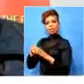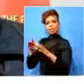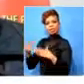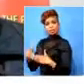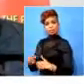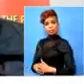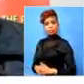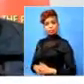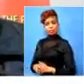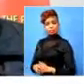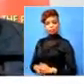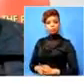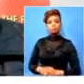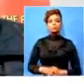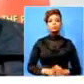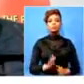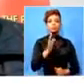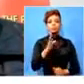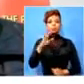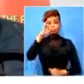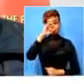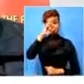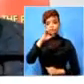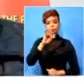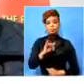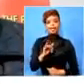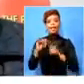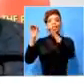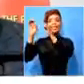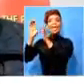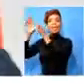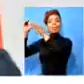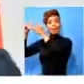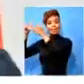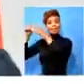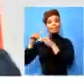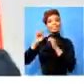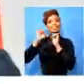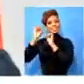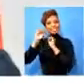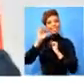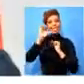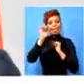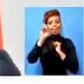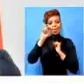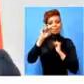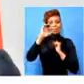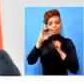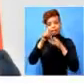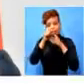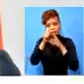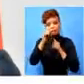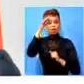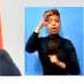Remember that the cabinet is a cabinet of an ANC-led government in the context of an